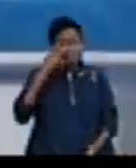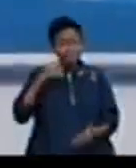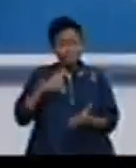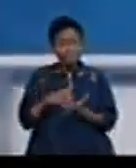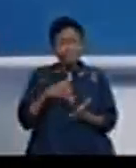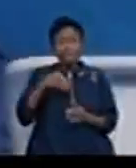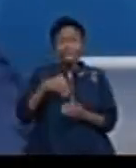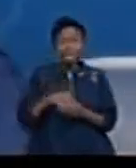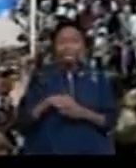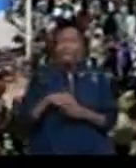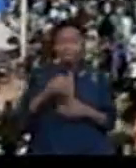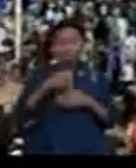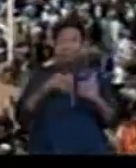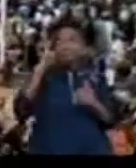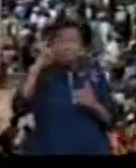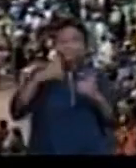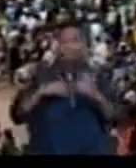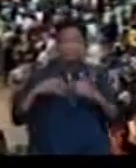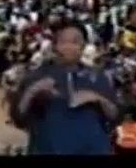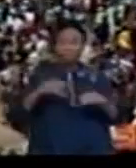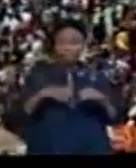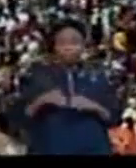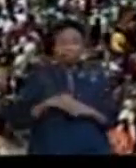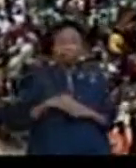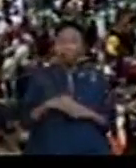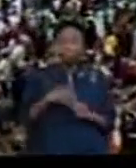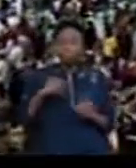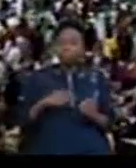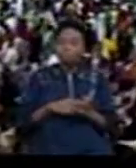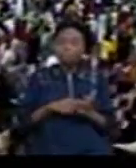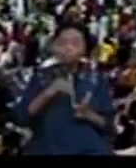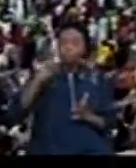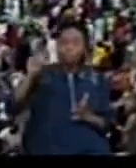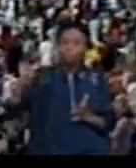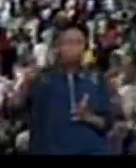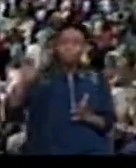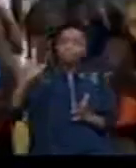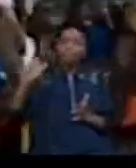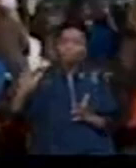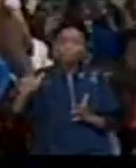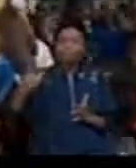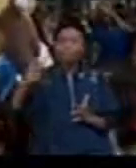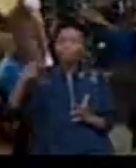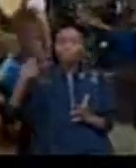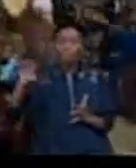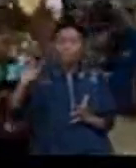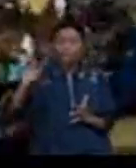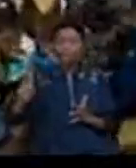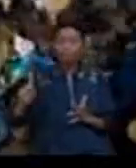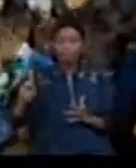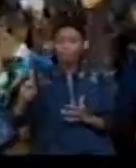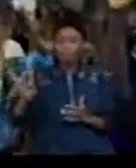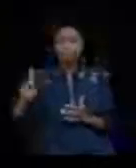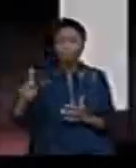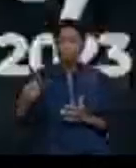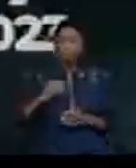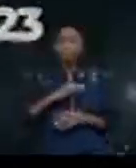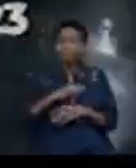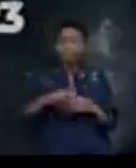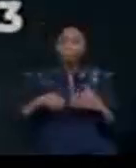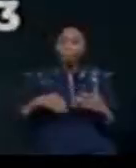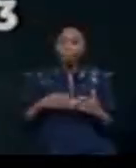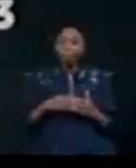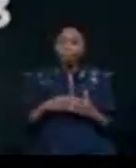in what he has done. The July edition of the Global Crusade with KUMUYI, GCK. All